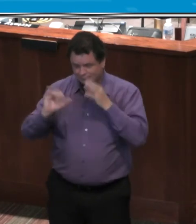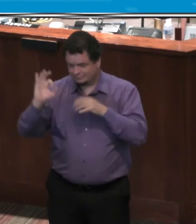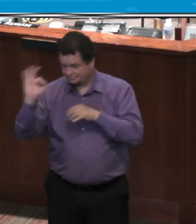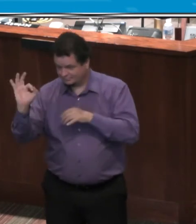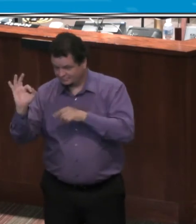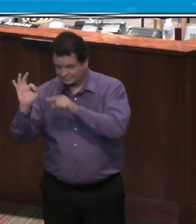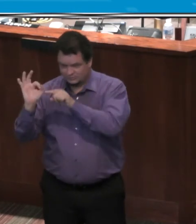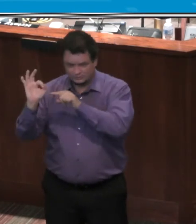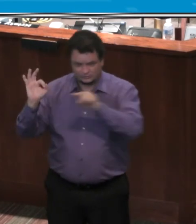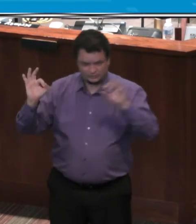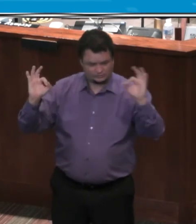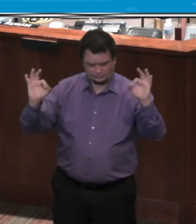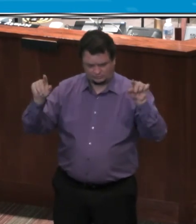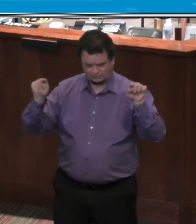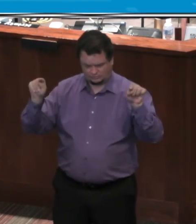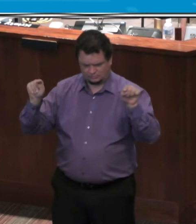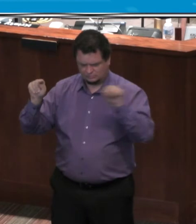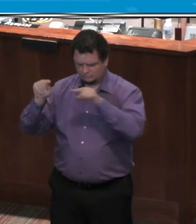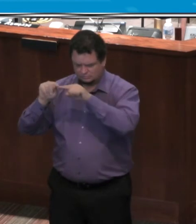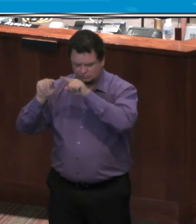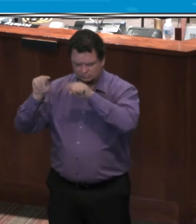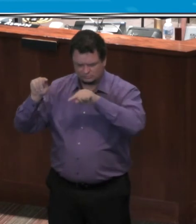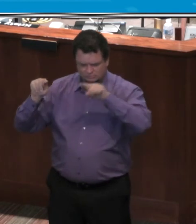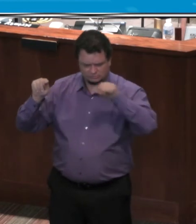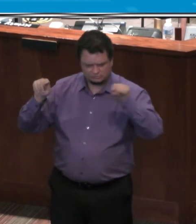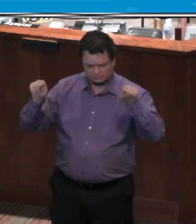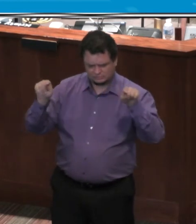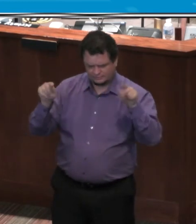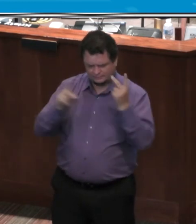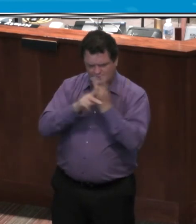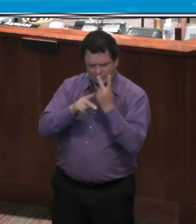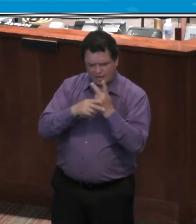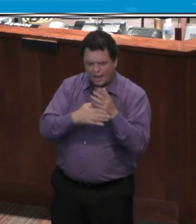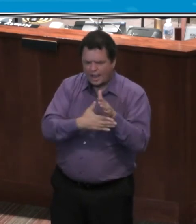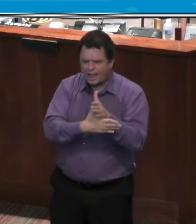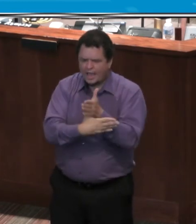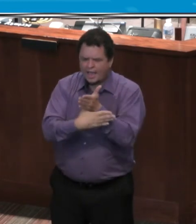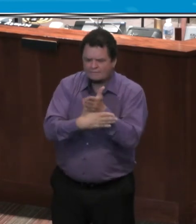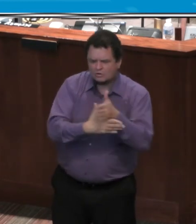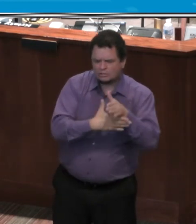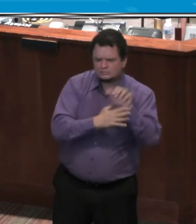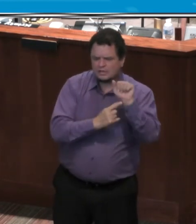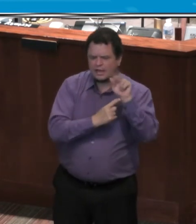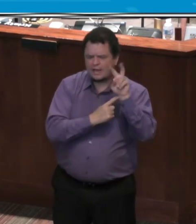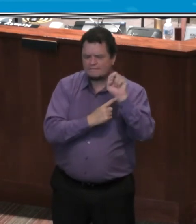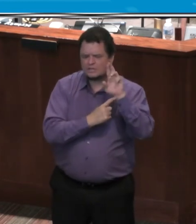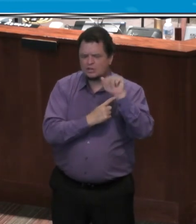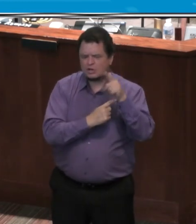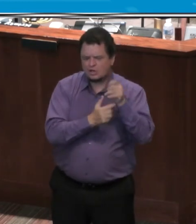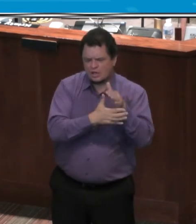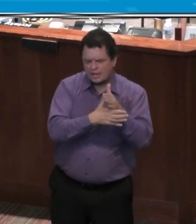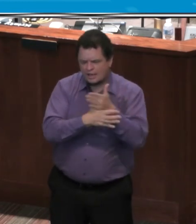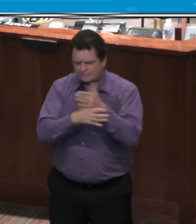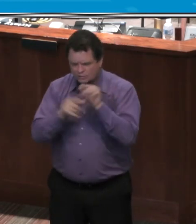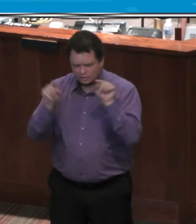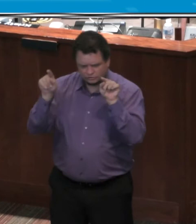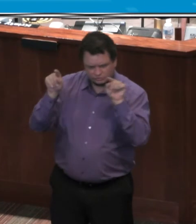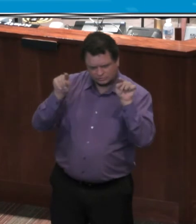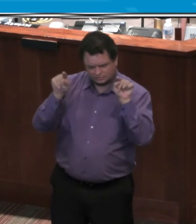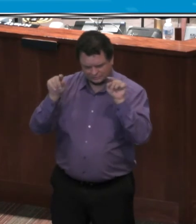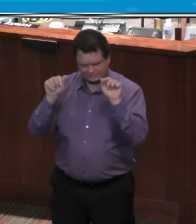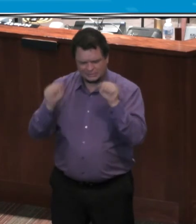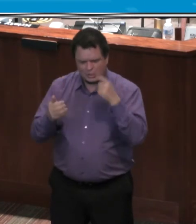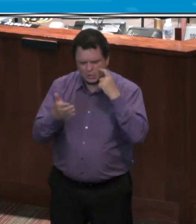14-day rolling average, but it is adjustable by the user. So you can see anytime we're dealing with data that are changing and they're moving around a lot